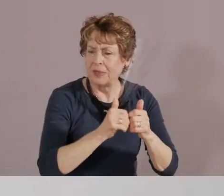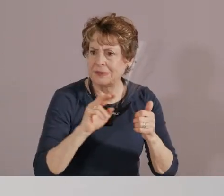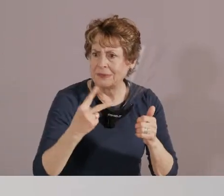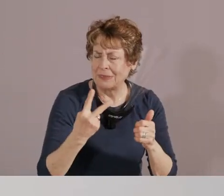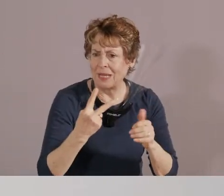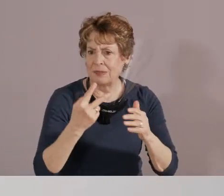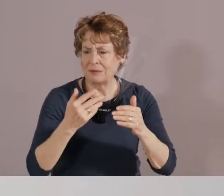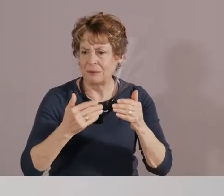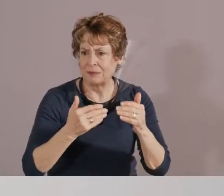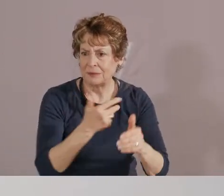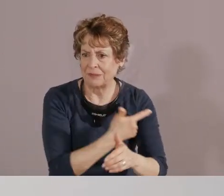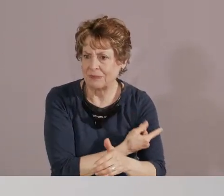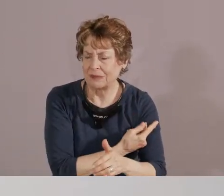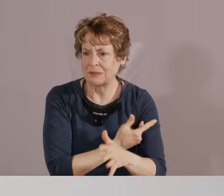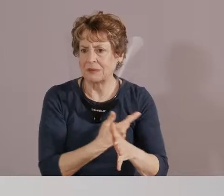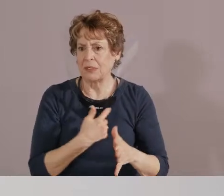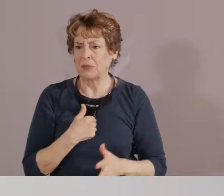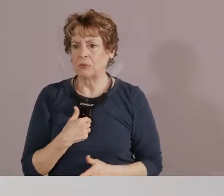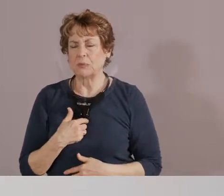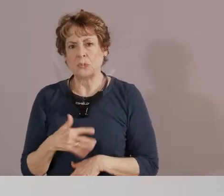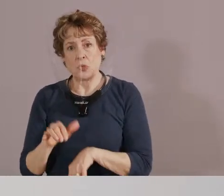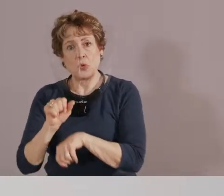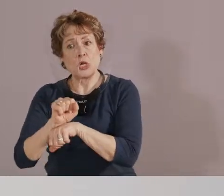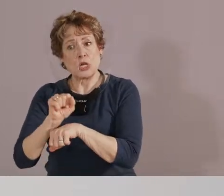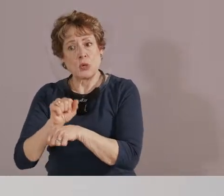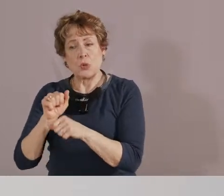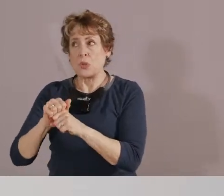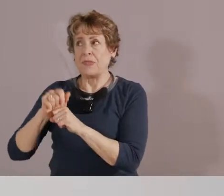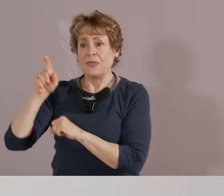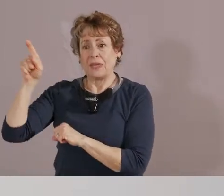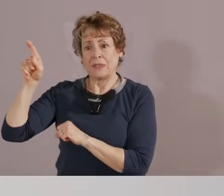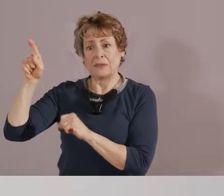say, 10 days strongly.